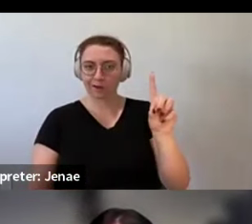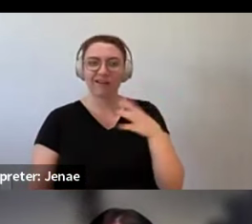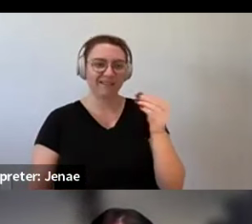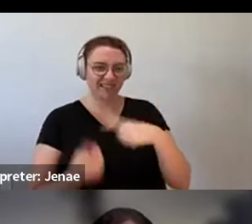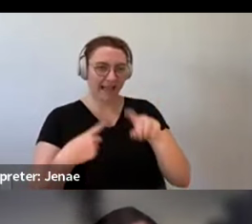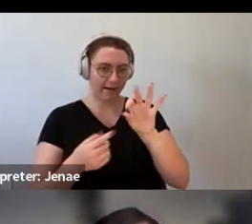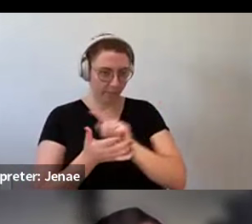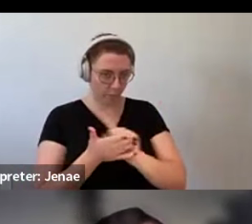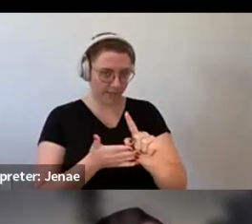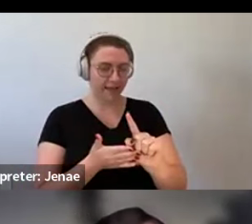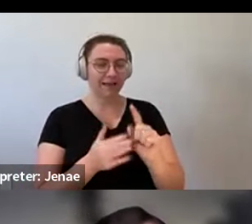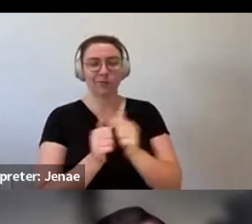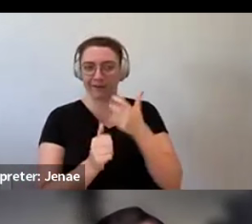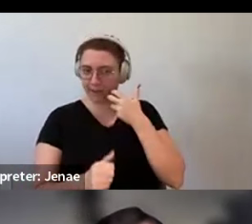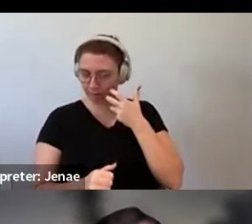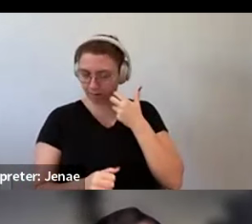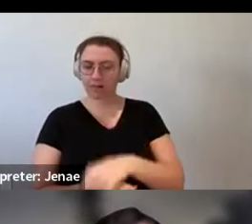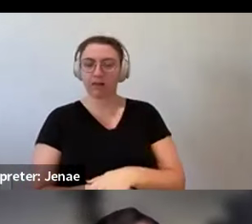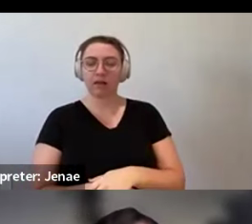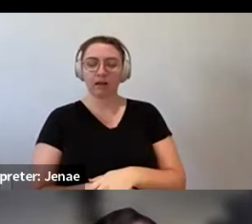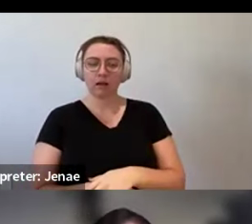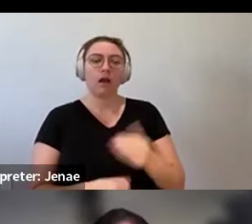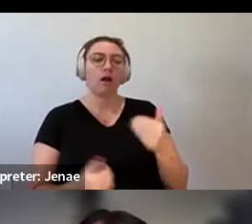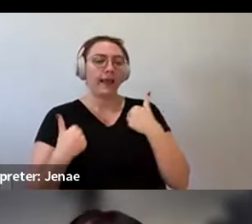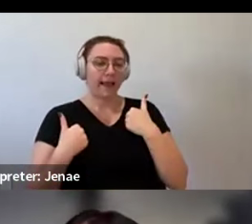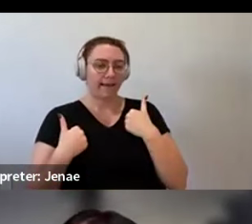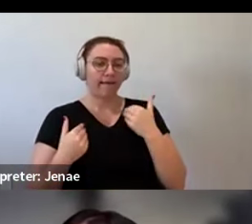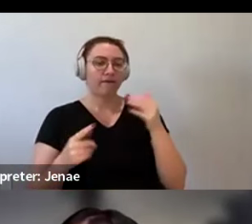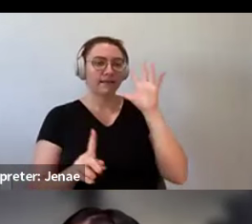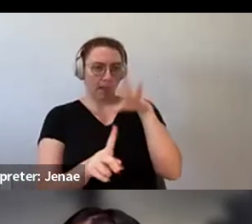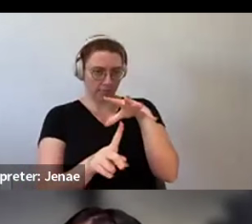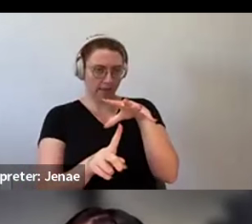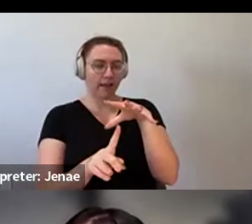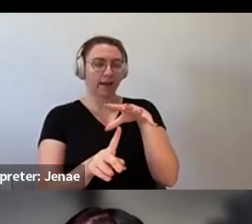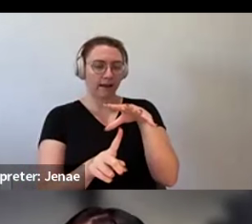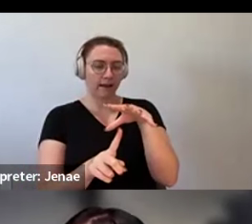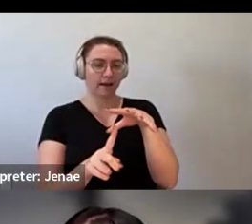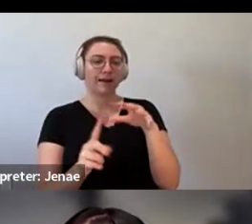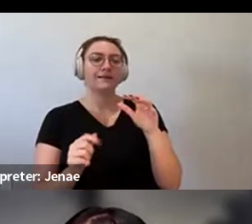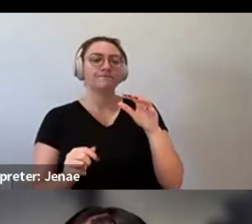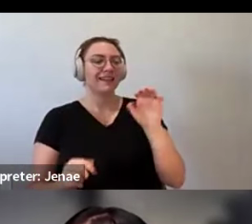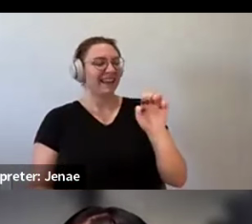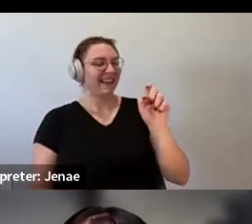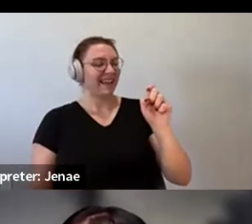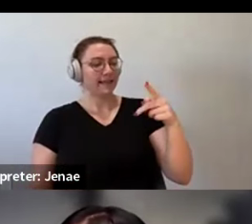Sign of the Week with Michael. We have a spotlight with Expressible.